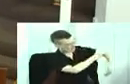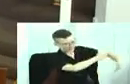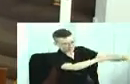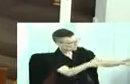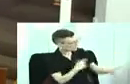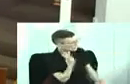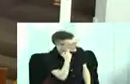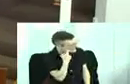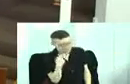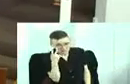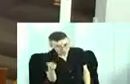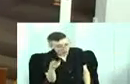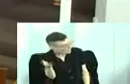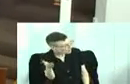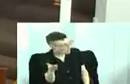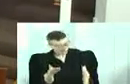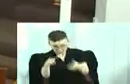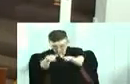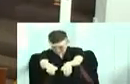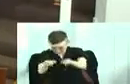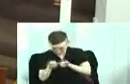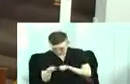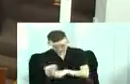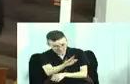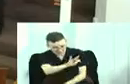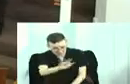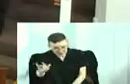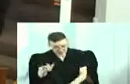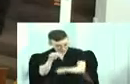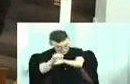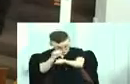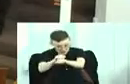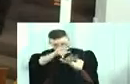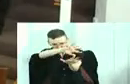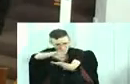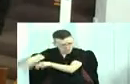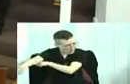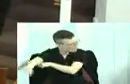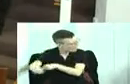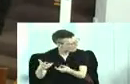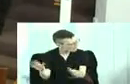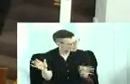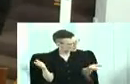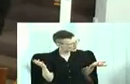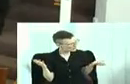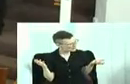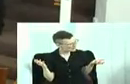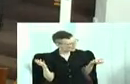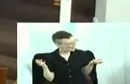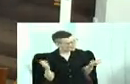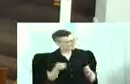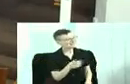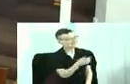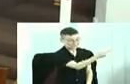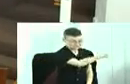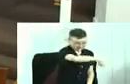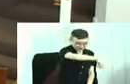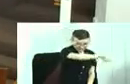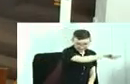has seen. The tomb is empty. The stone has been rolled away. And the